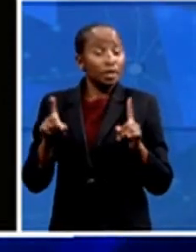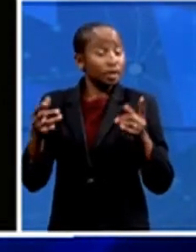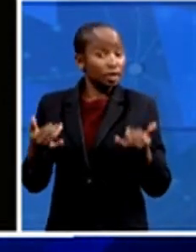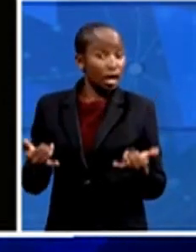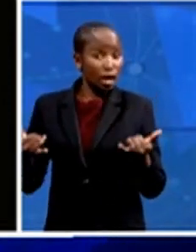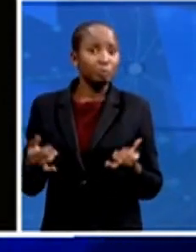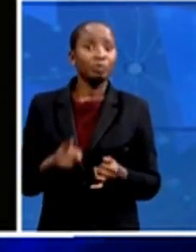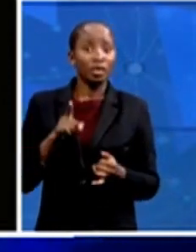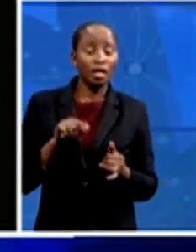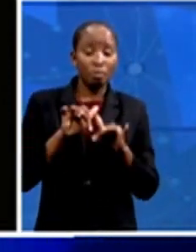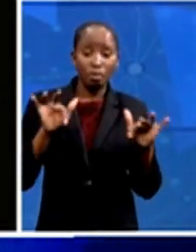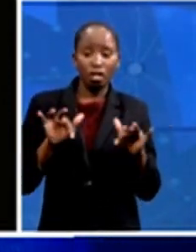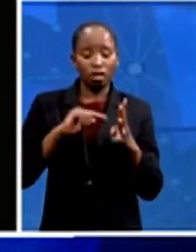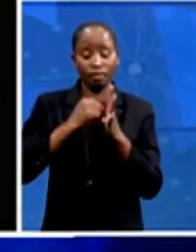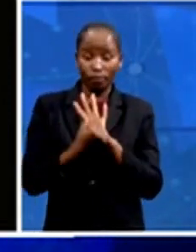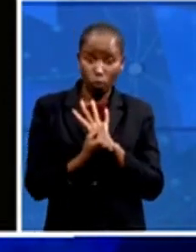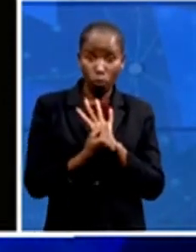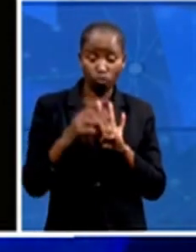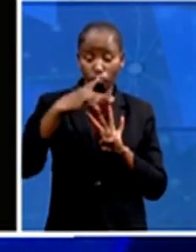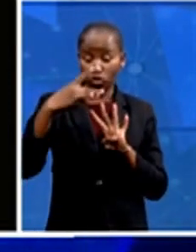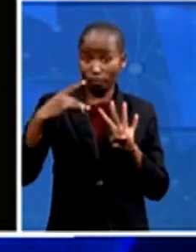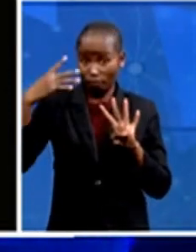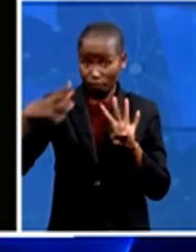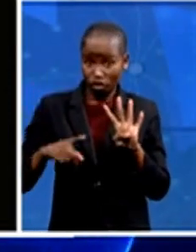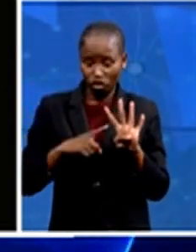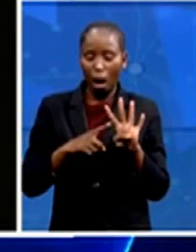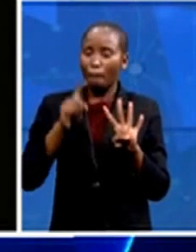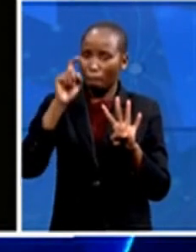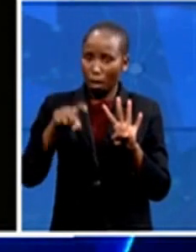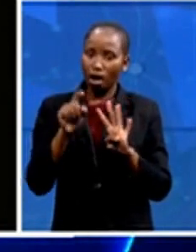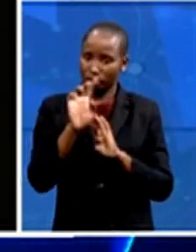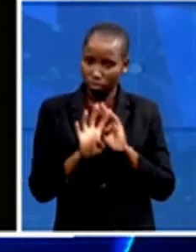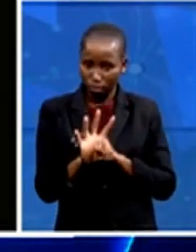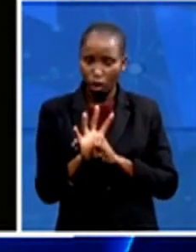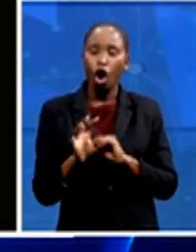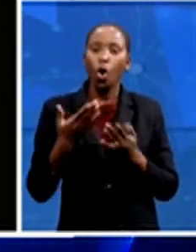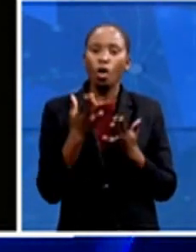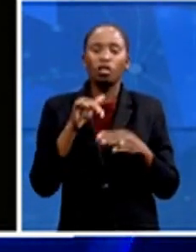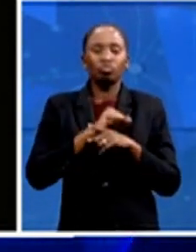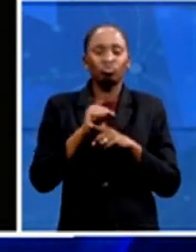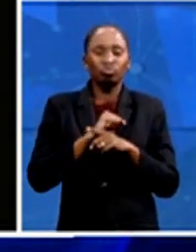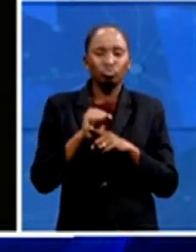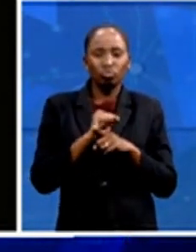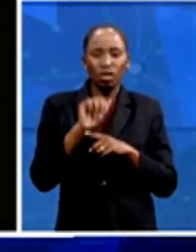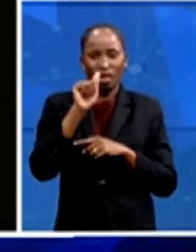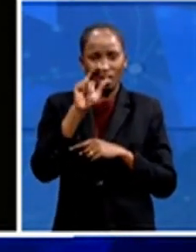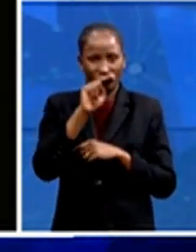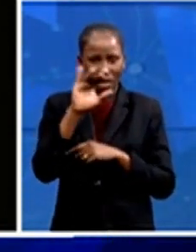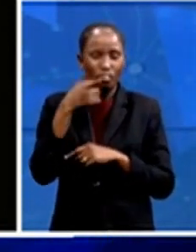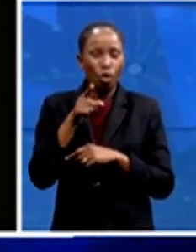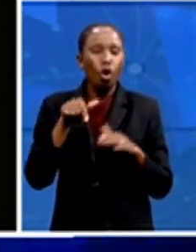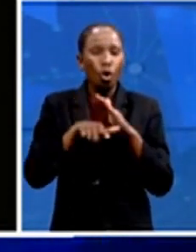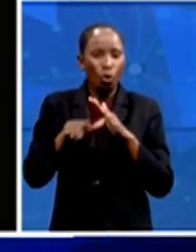that they must attend all ANC training on local government and complete online or USB